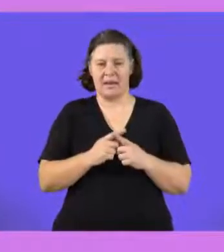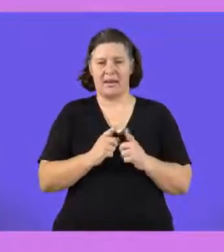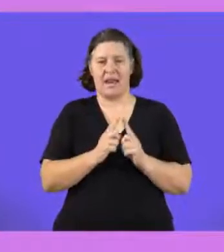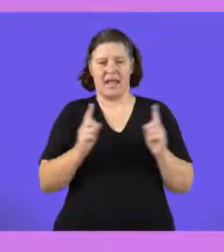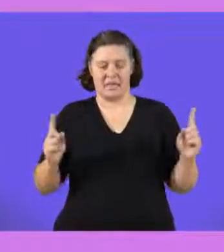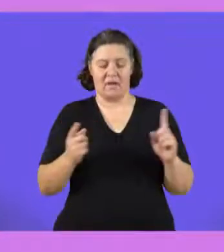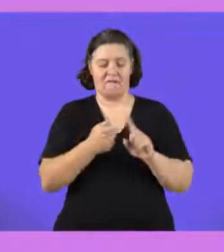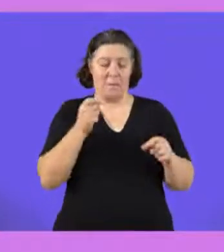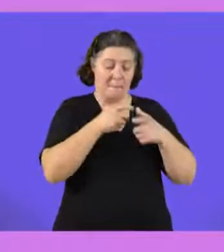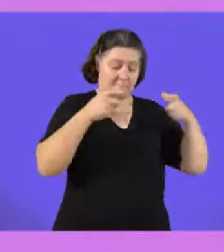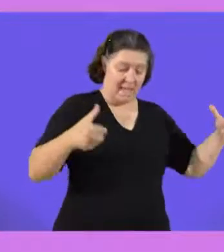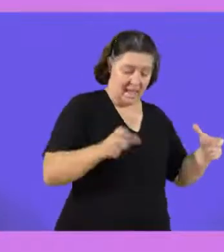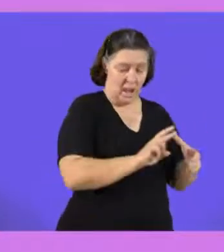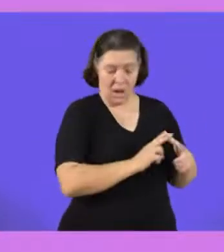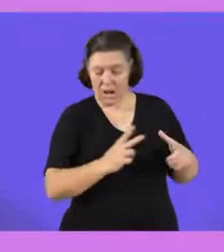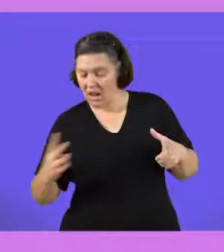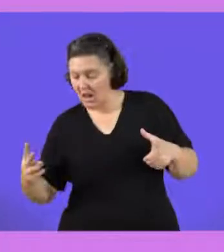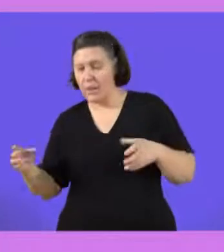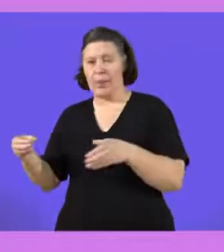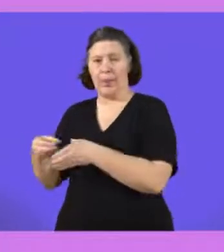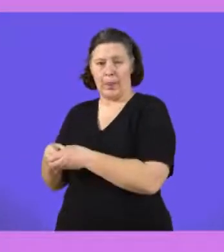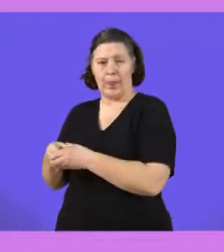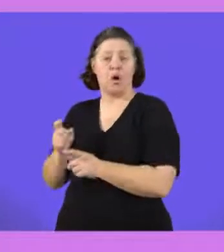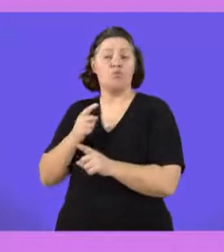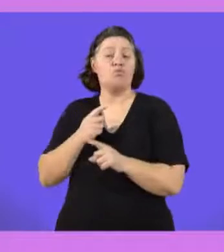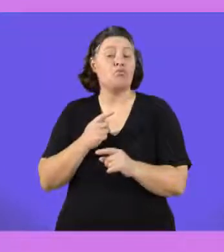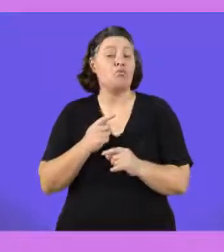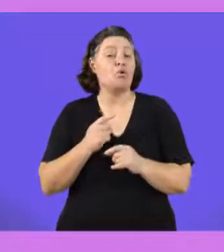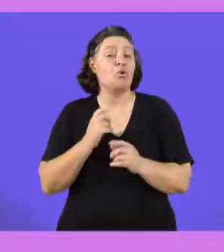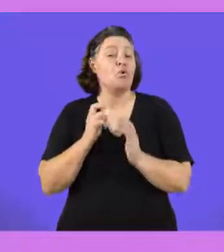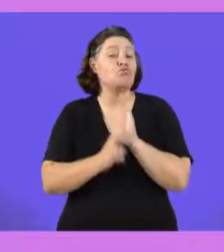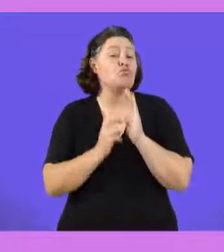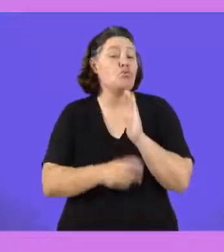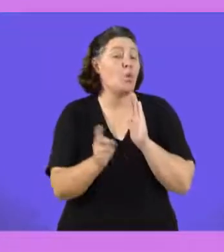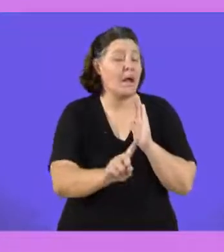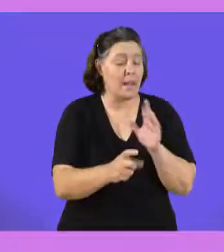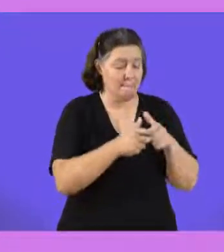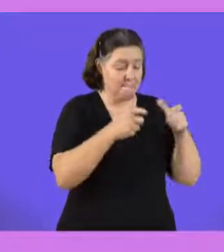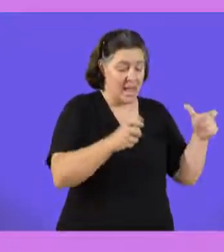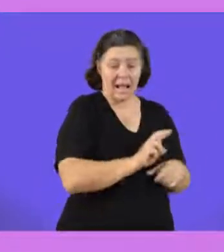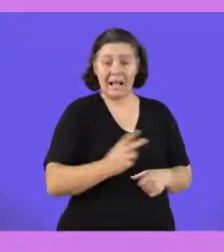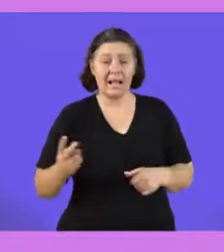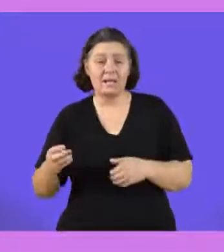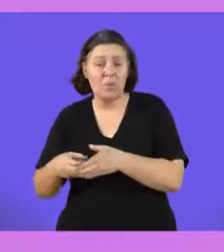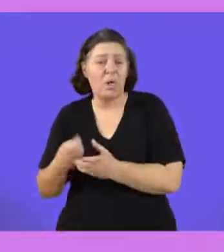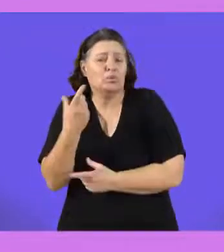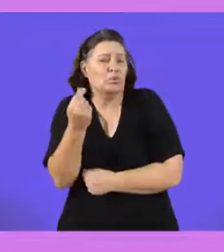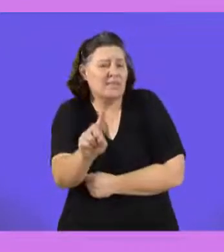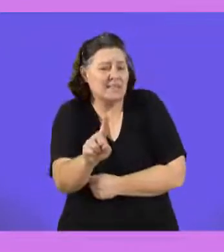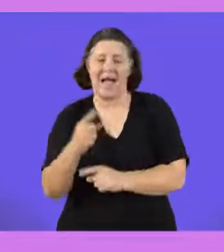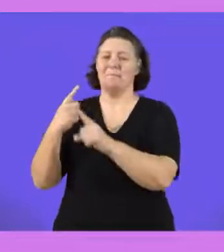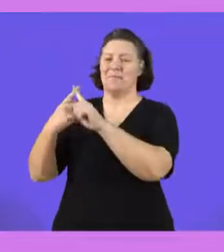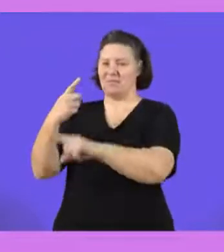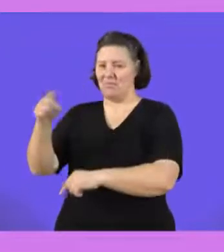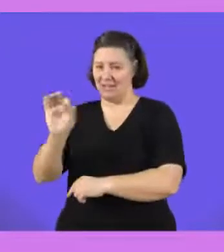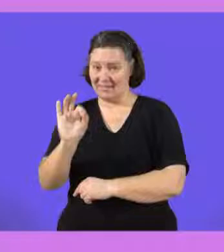distances, basically the length from big to small. So what did we say is the rule here? When we convert from big to small, we